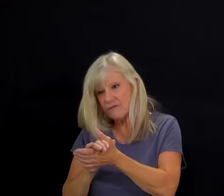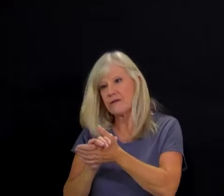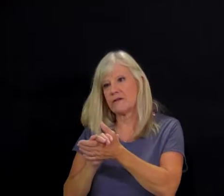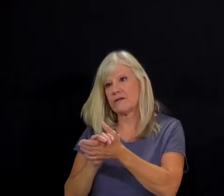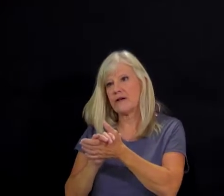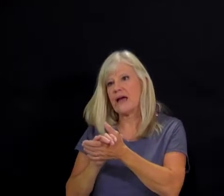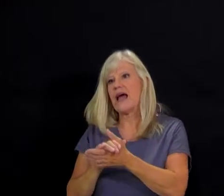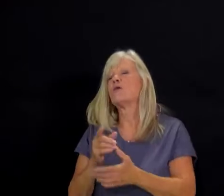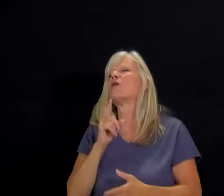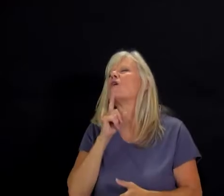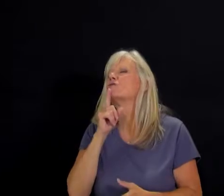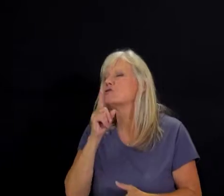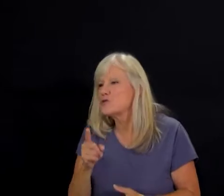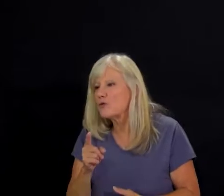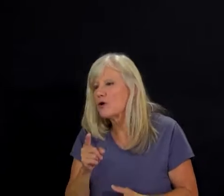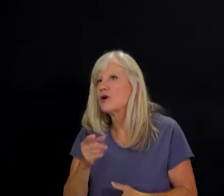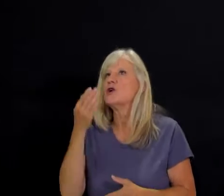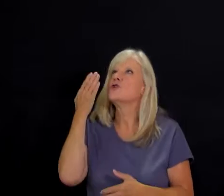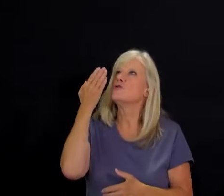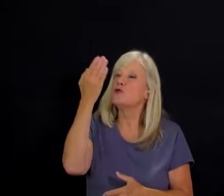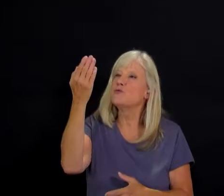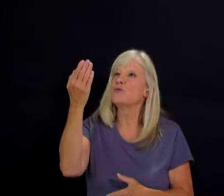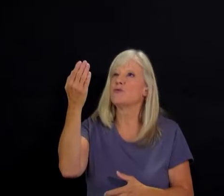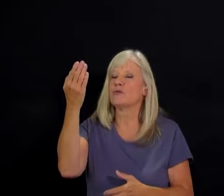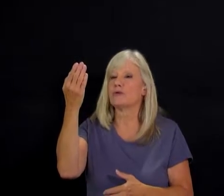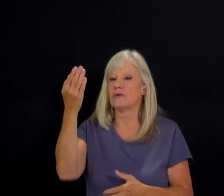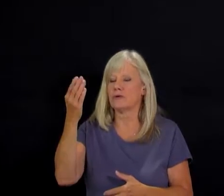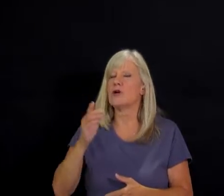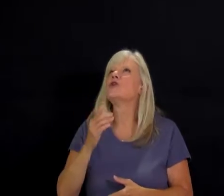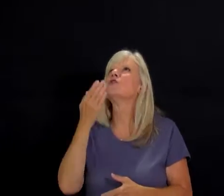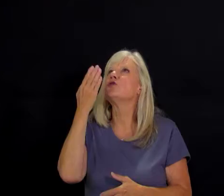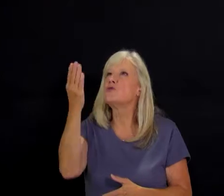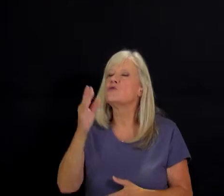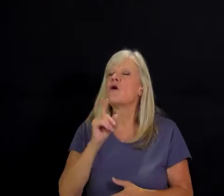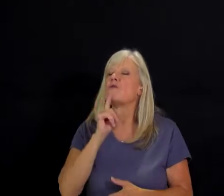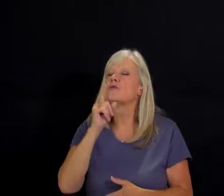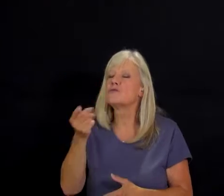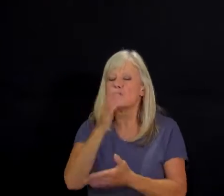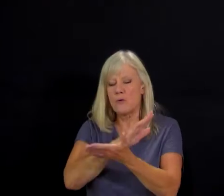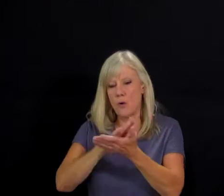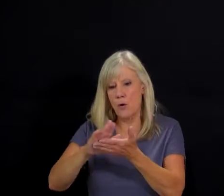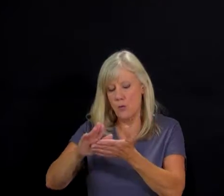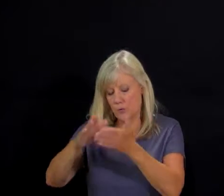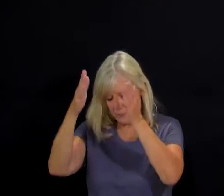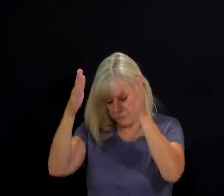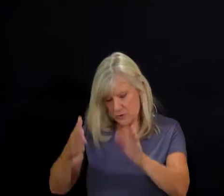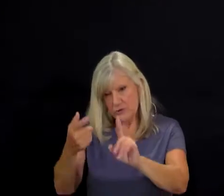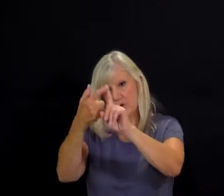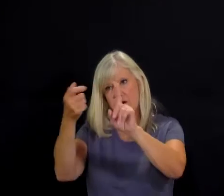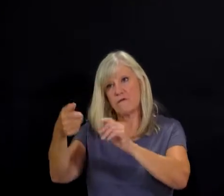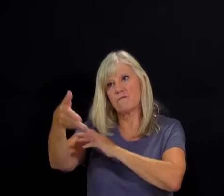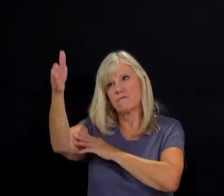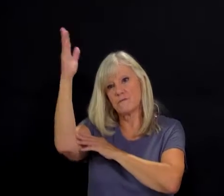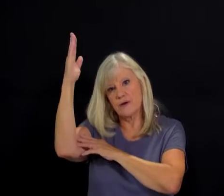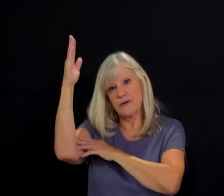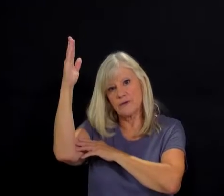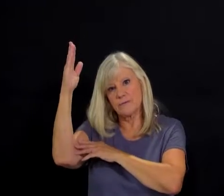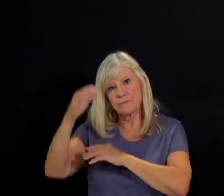and are convinced that you are the Holy One of God.